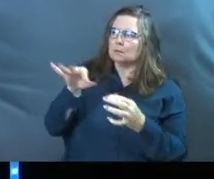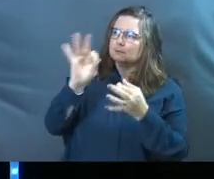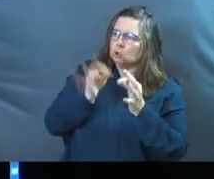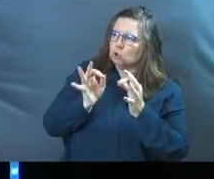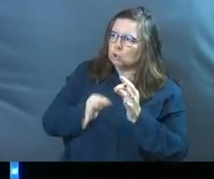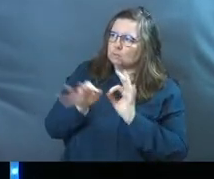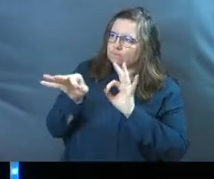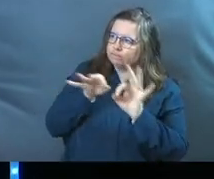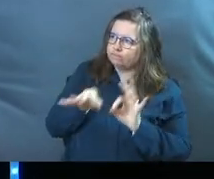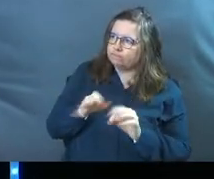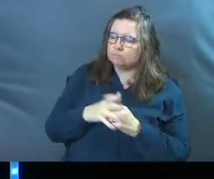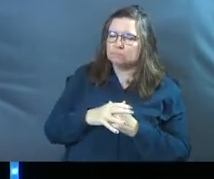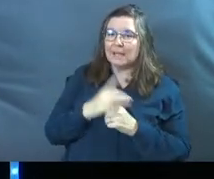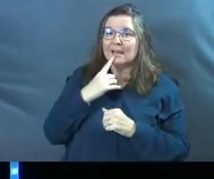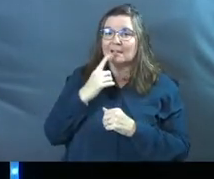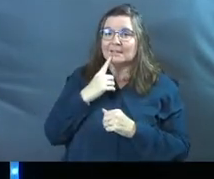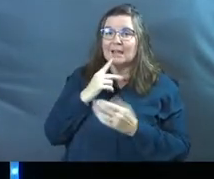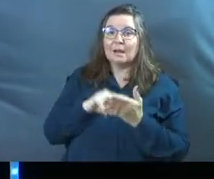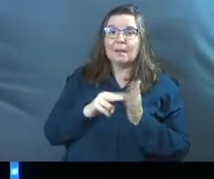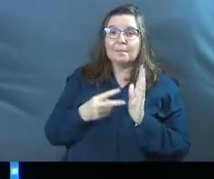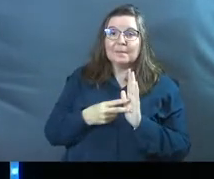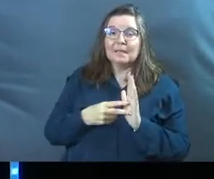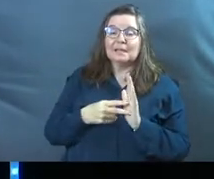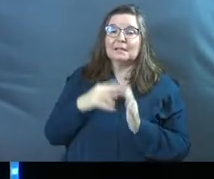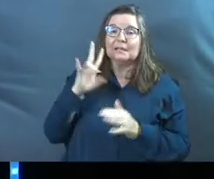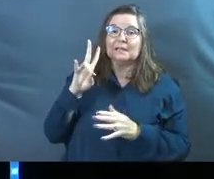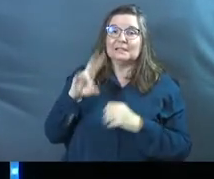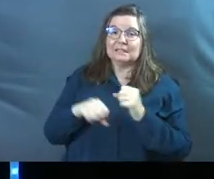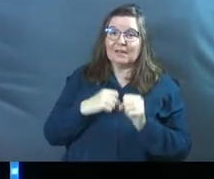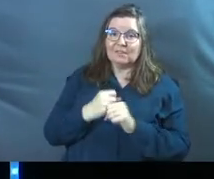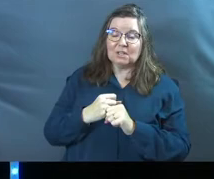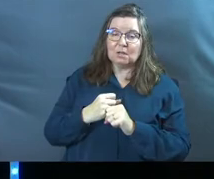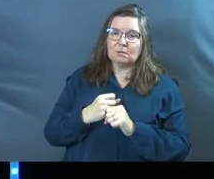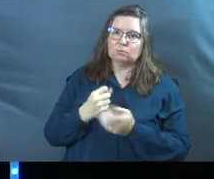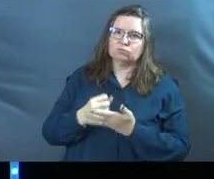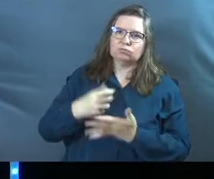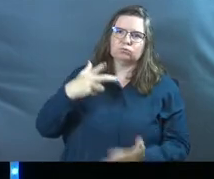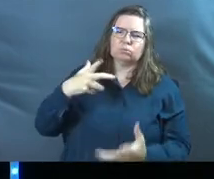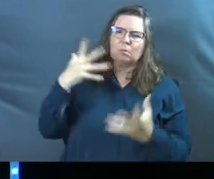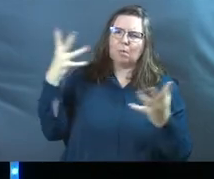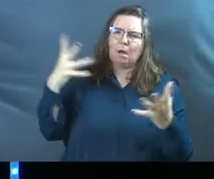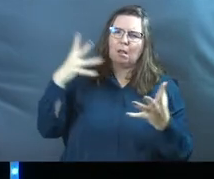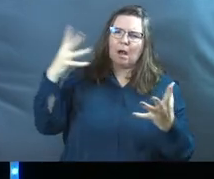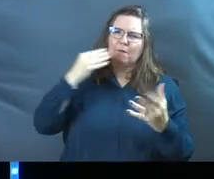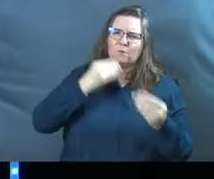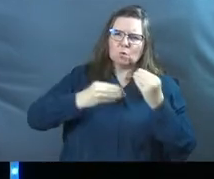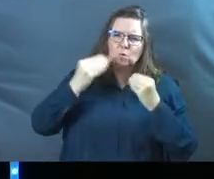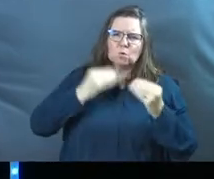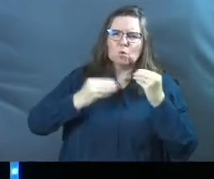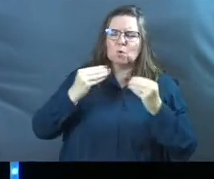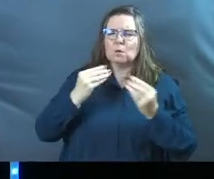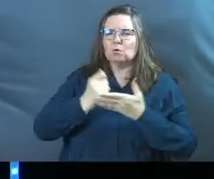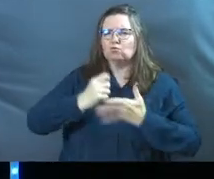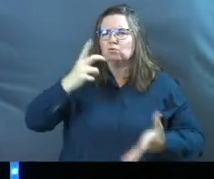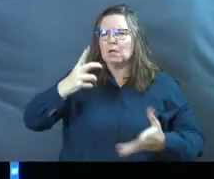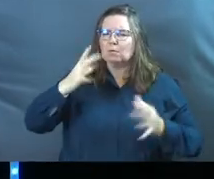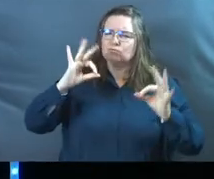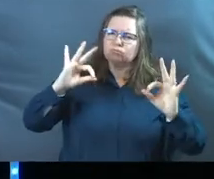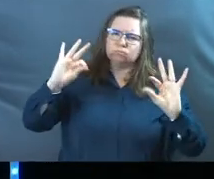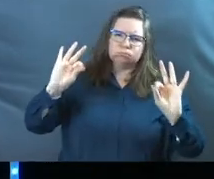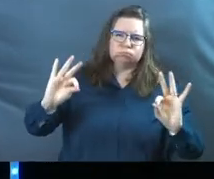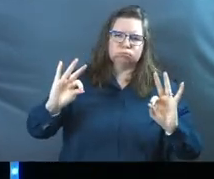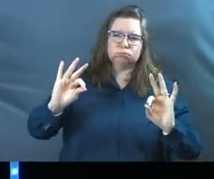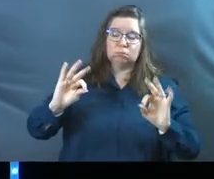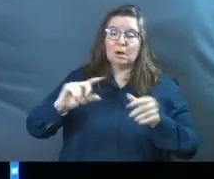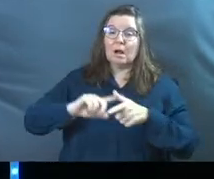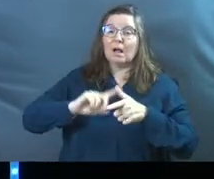extra, everybody's going to get rich. But 7 years right after that, there's going to be a famine, and then everybody's going to starve to death, and